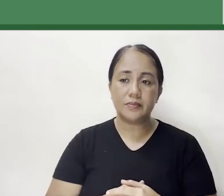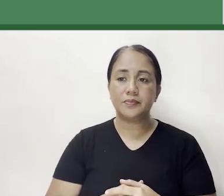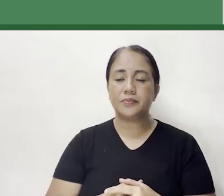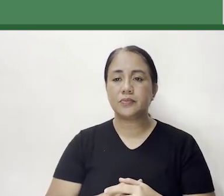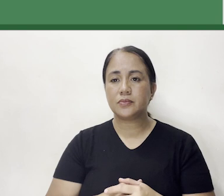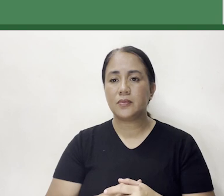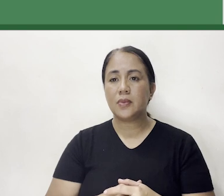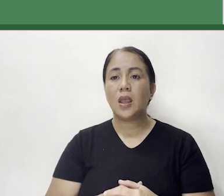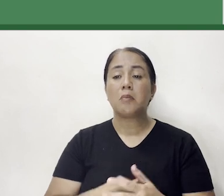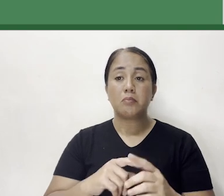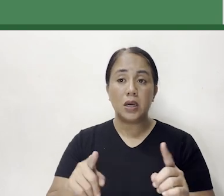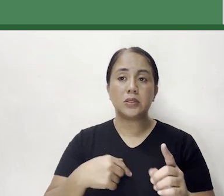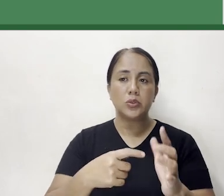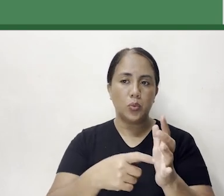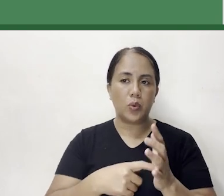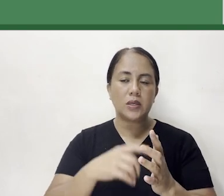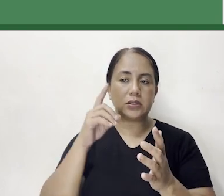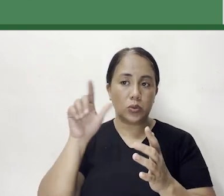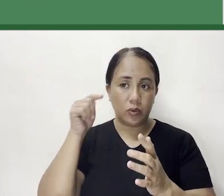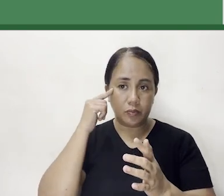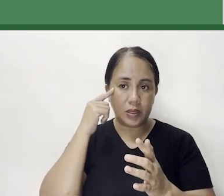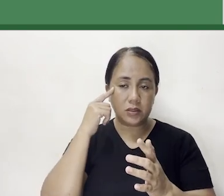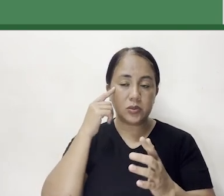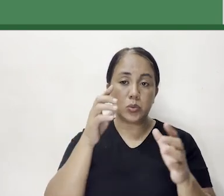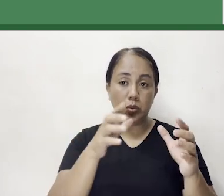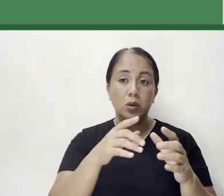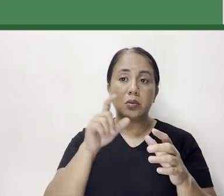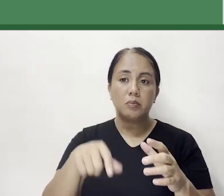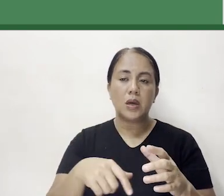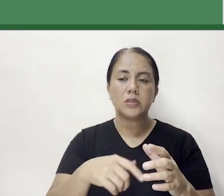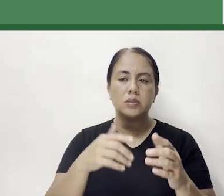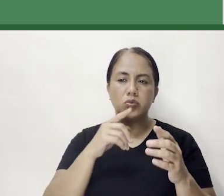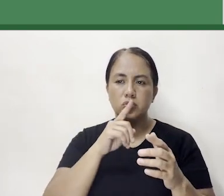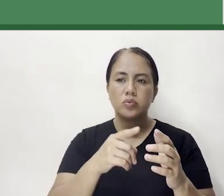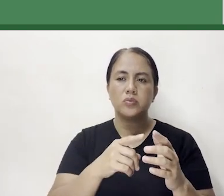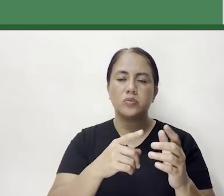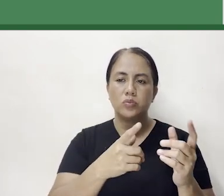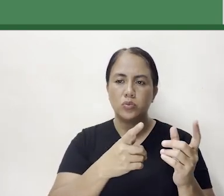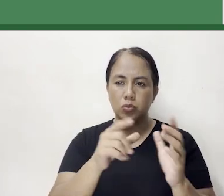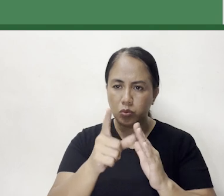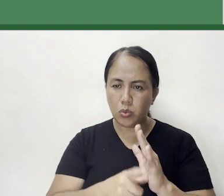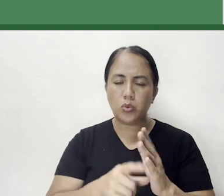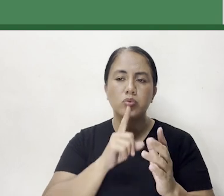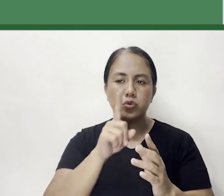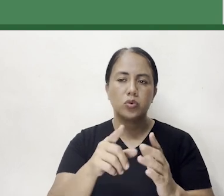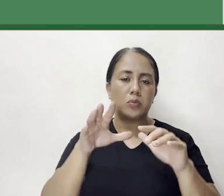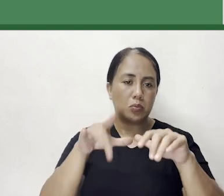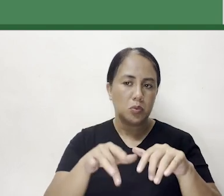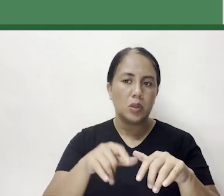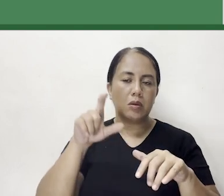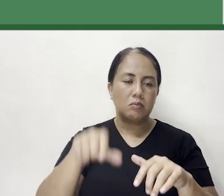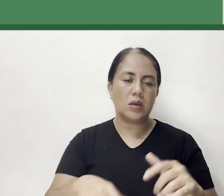general population. However, it requires state parties to take concrete measures to ensure